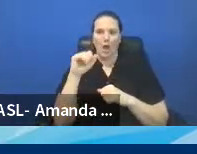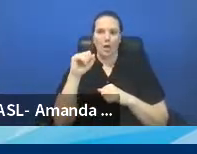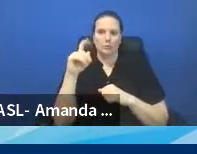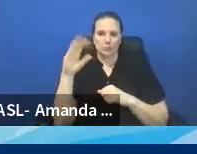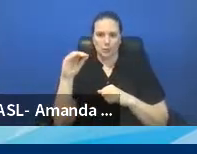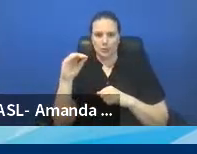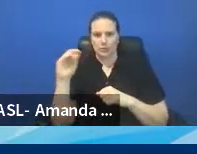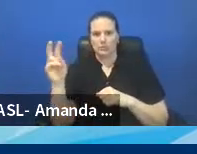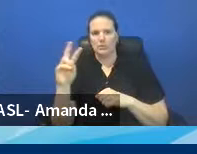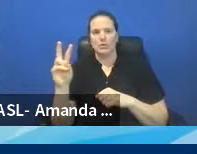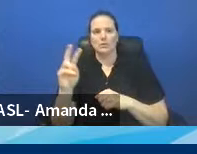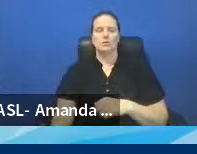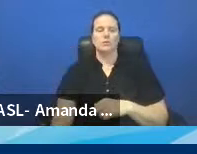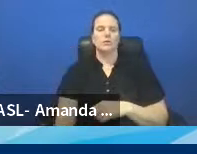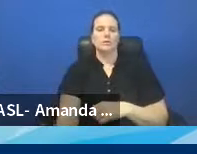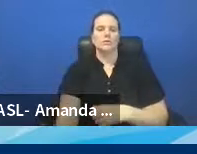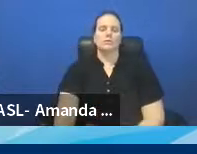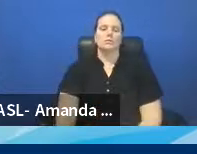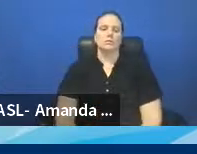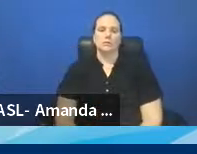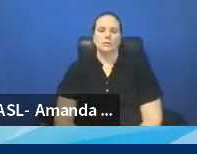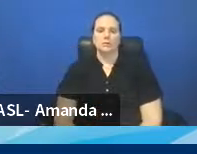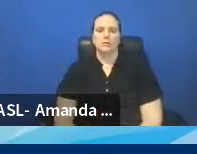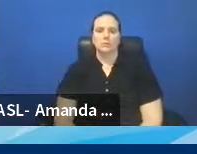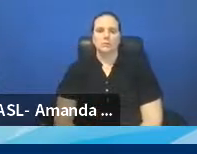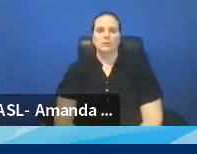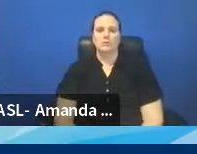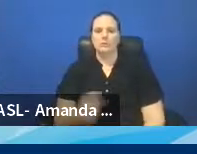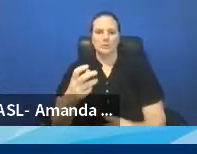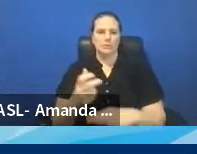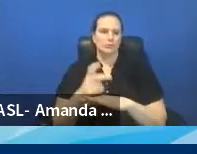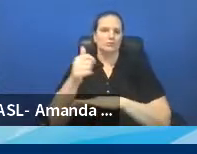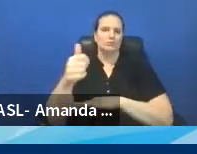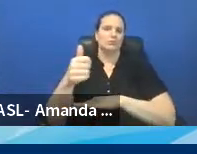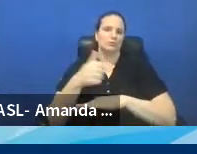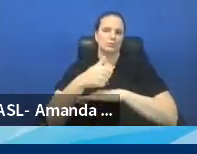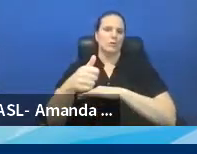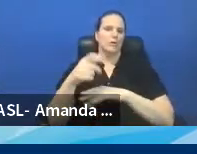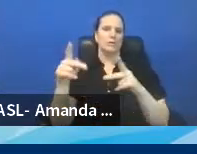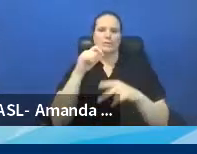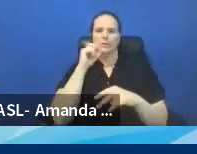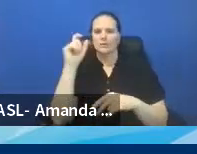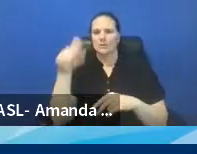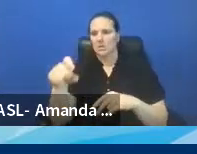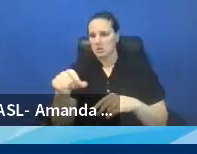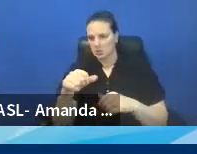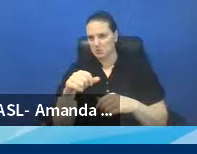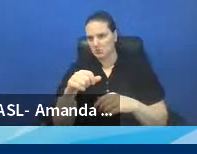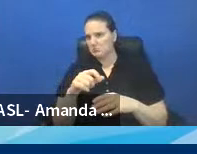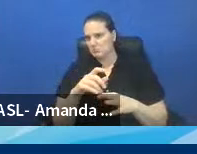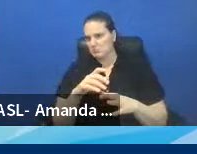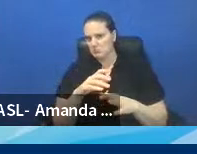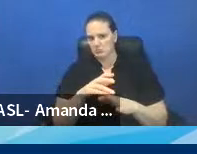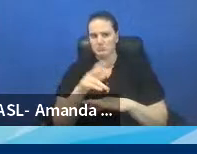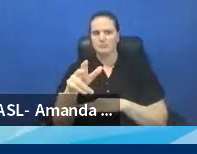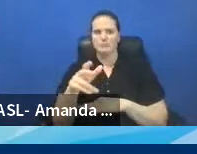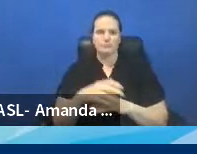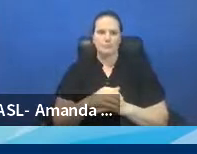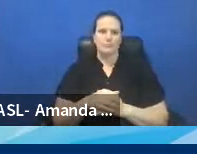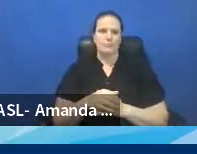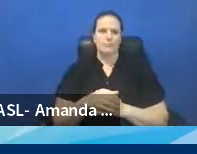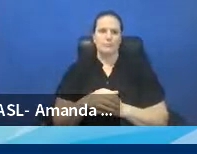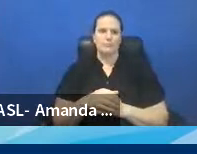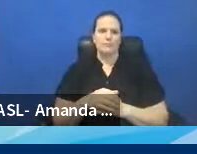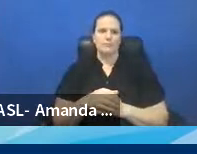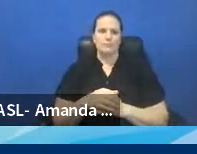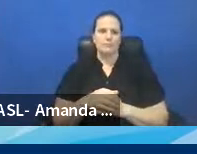Vancouver. So there are a lot of trips across the bridge that people don't need to make it. And so they may modify their trip and